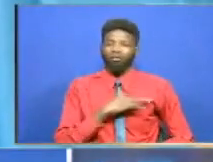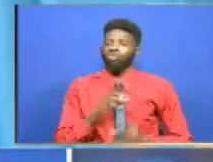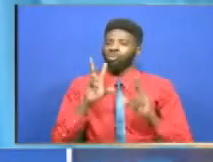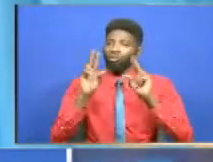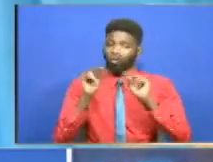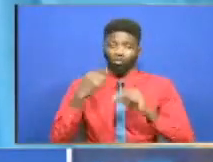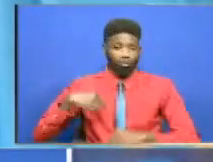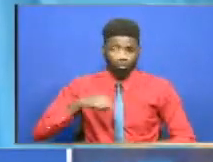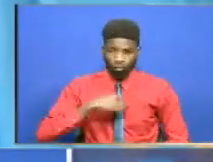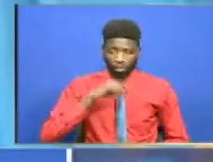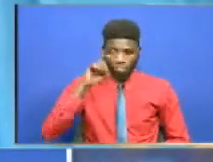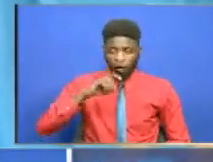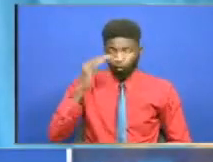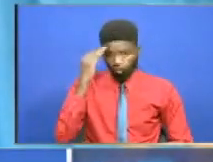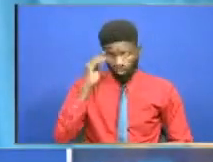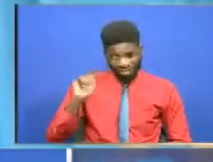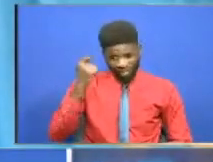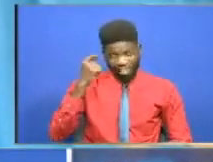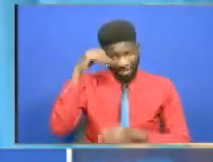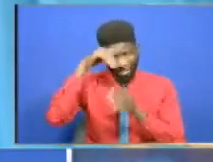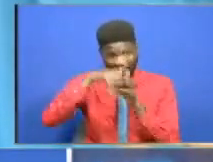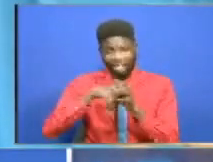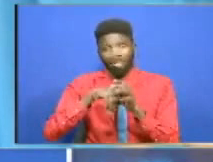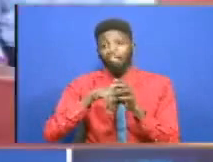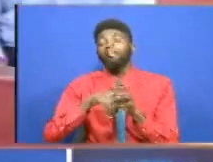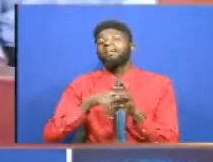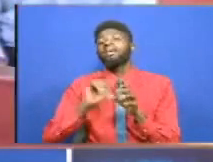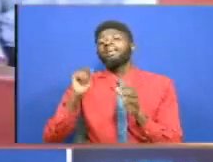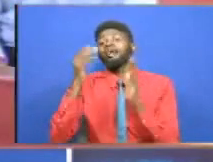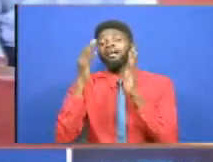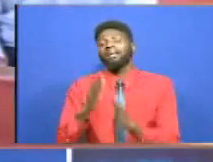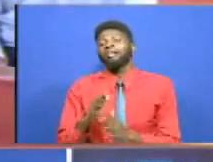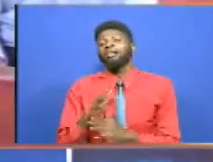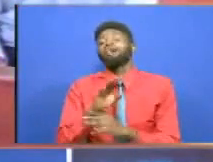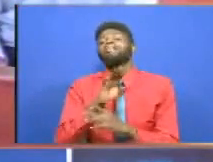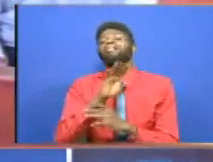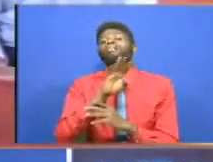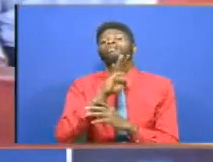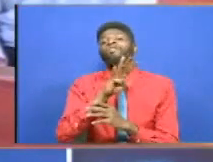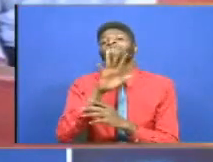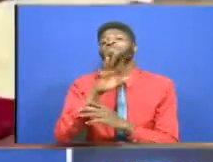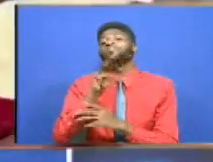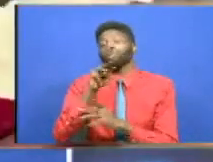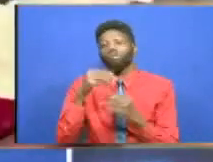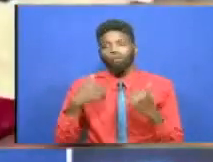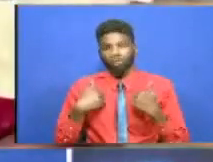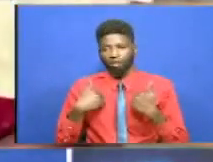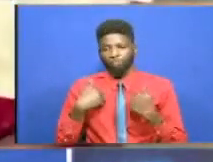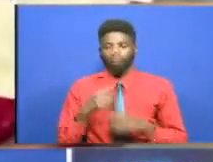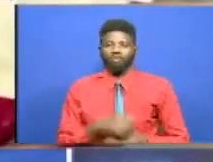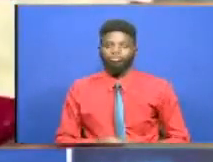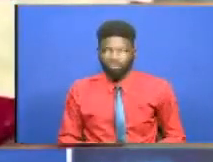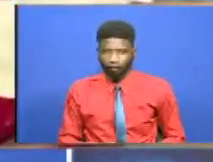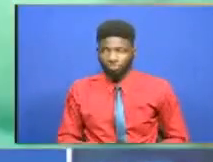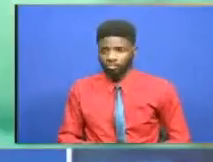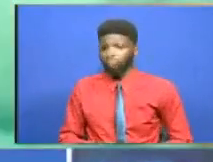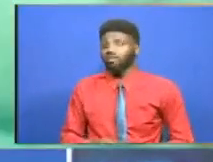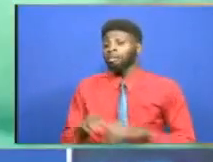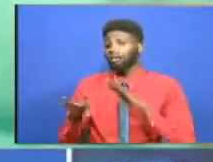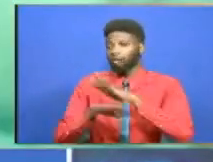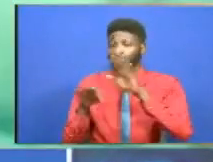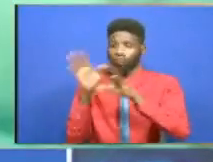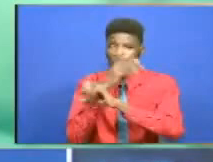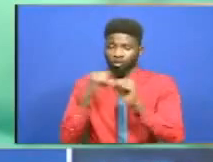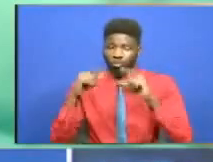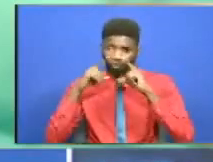Kenya kuna Wakenya milioni 45. The DP says the COVID-19 crisis had led to many Kenyans suffering,